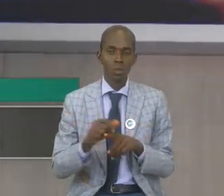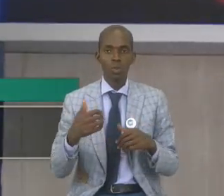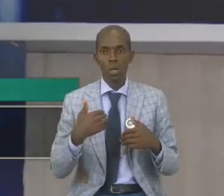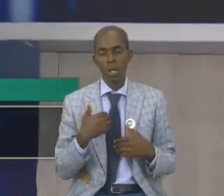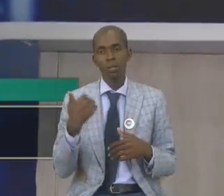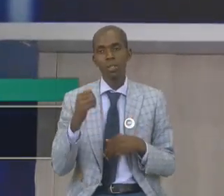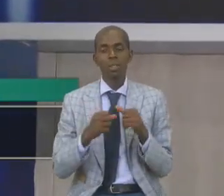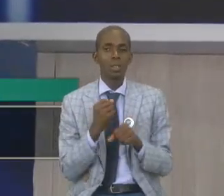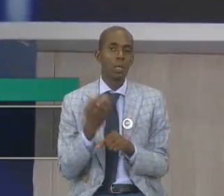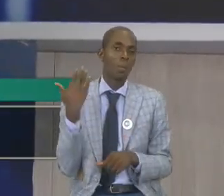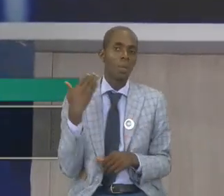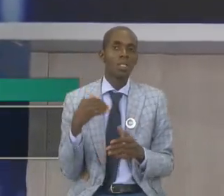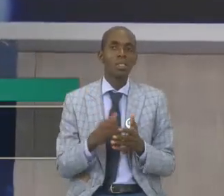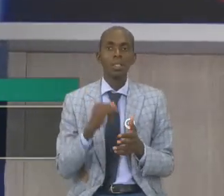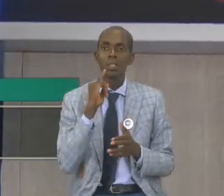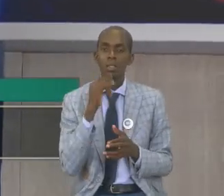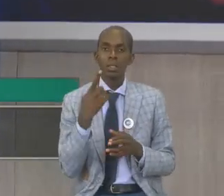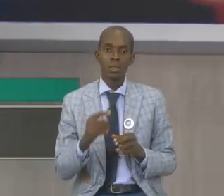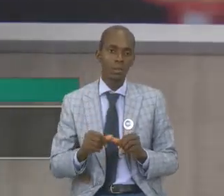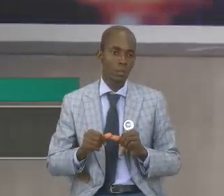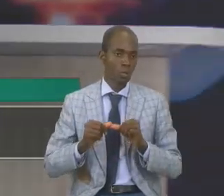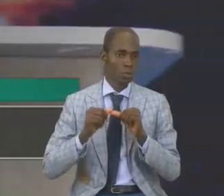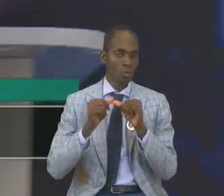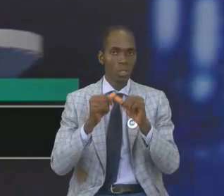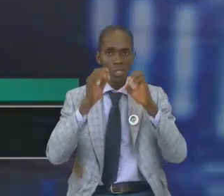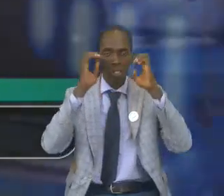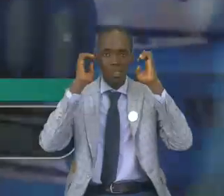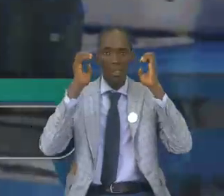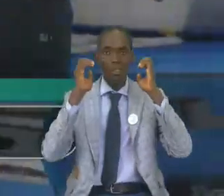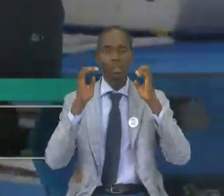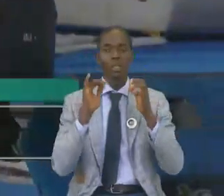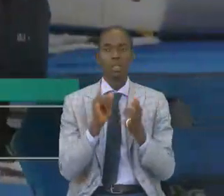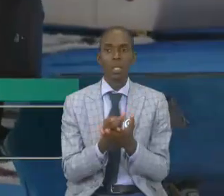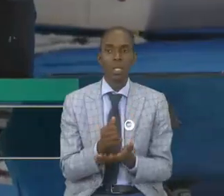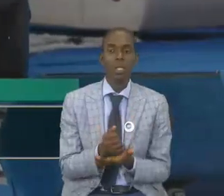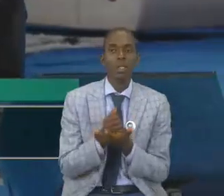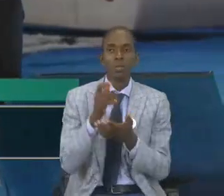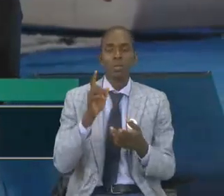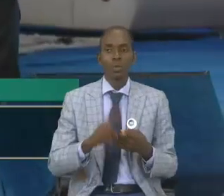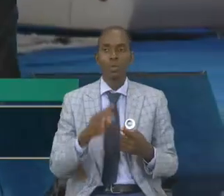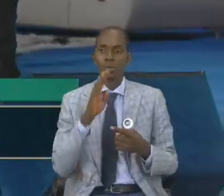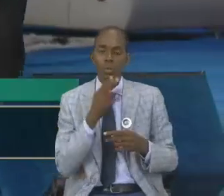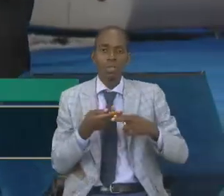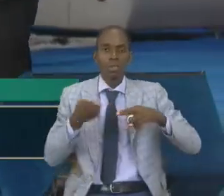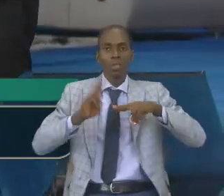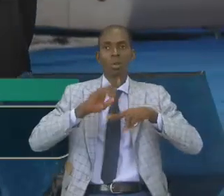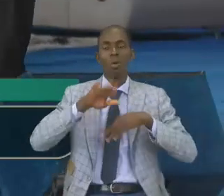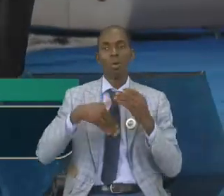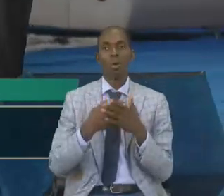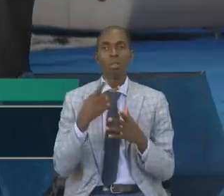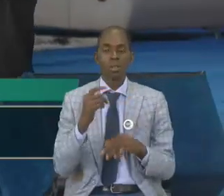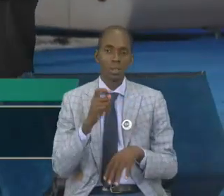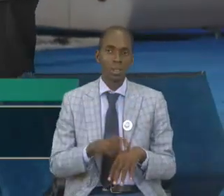ago. It's the continual education that helps you to be elevated all the time.